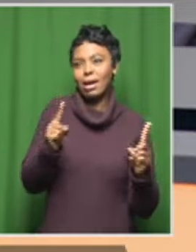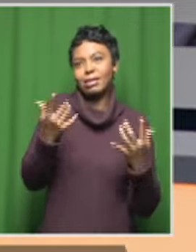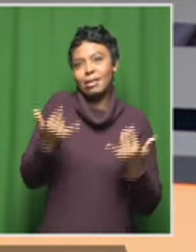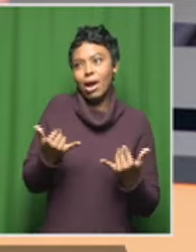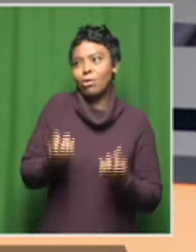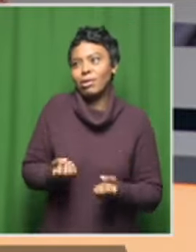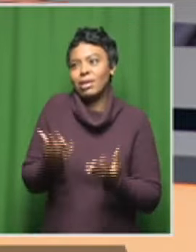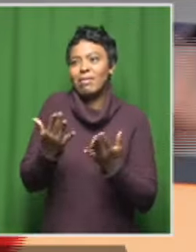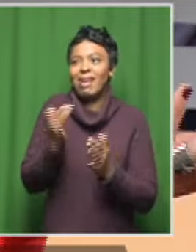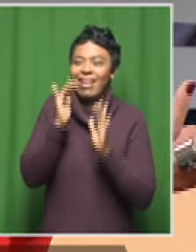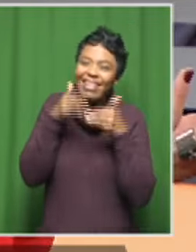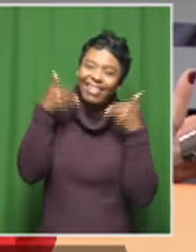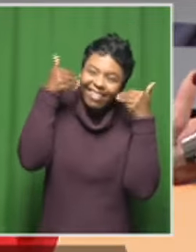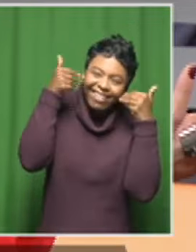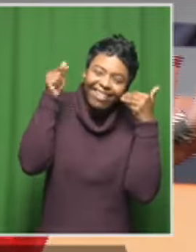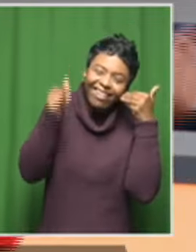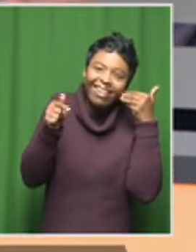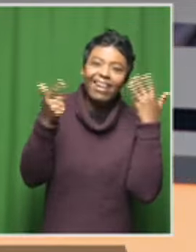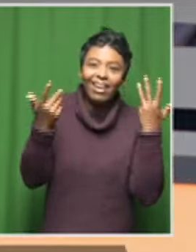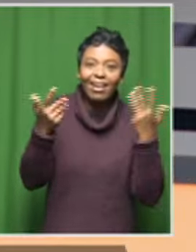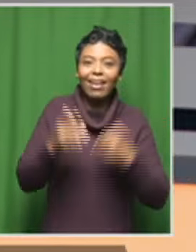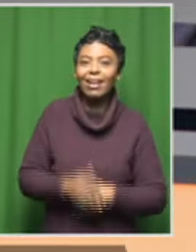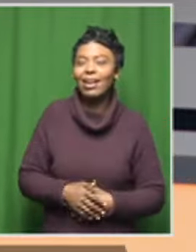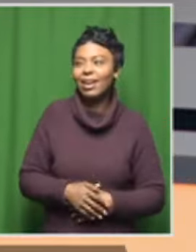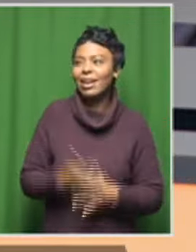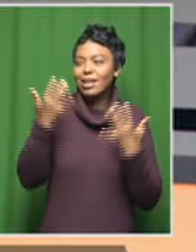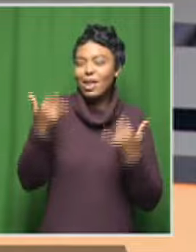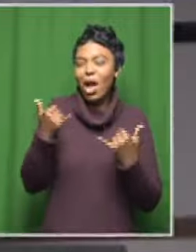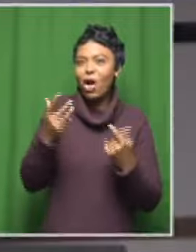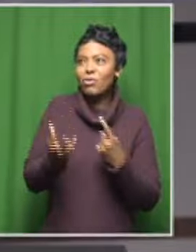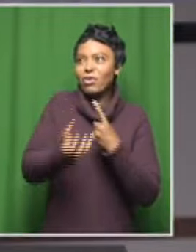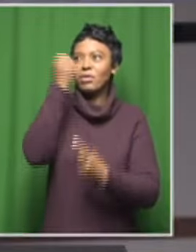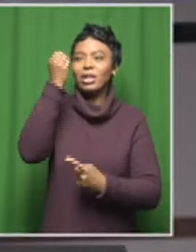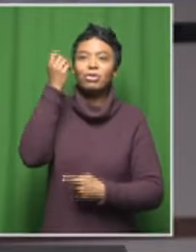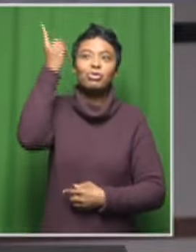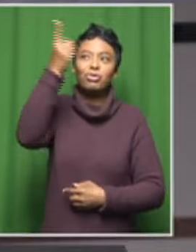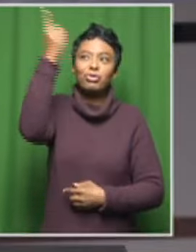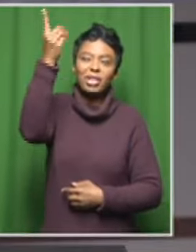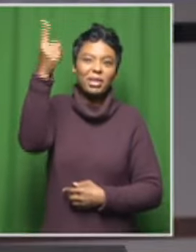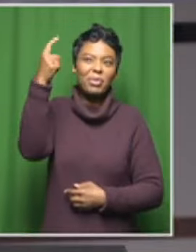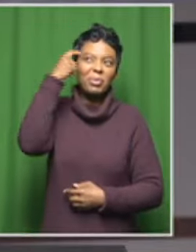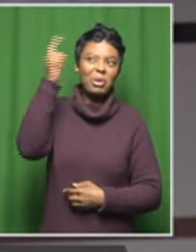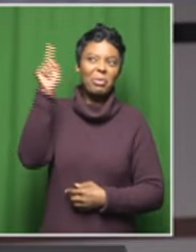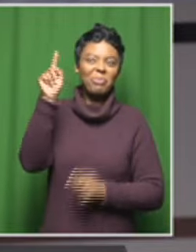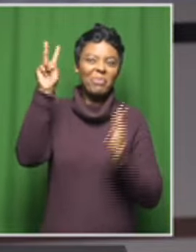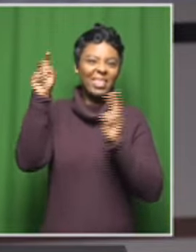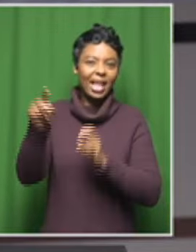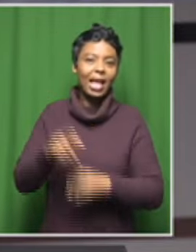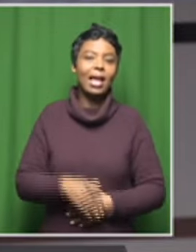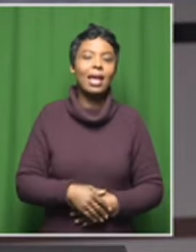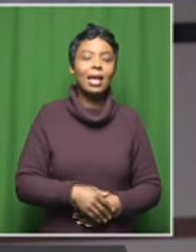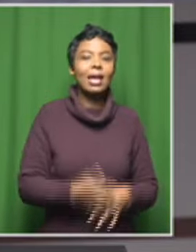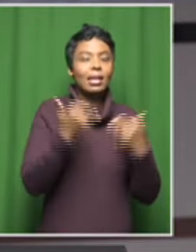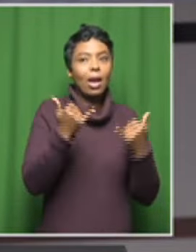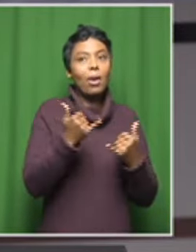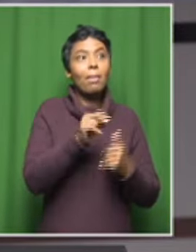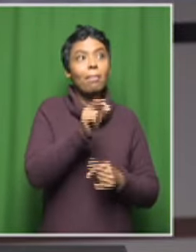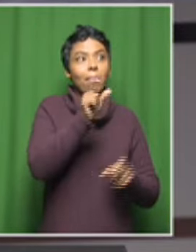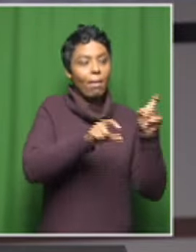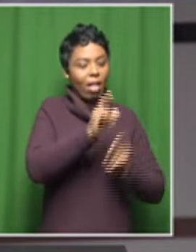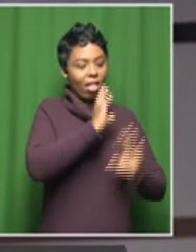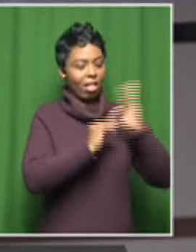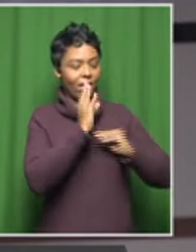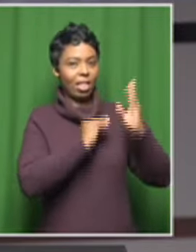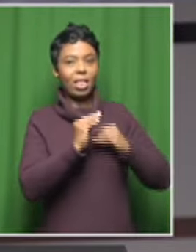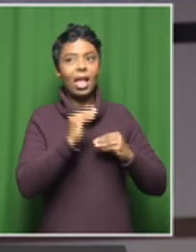Like, what's the one that jumps to mind that was amazing? You know, everyone always asks this question, and it's such a difficult one because every